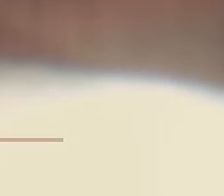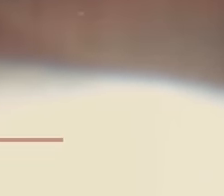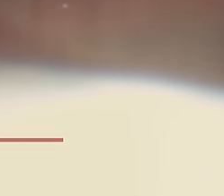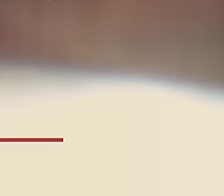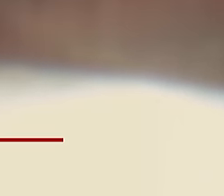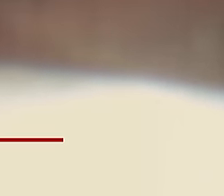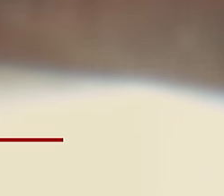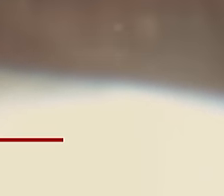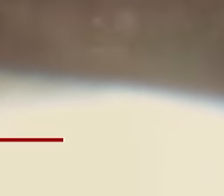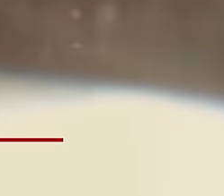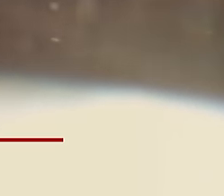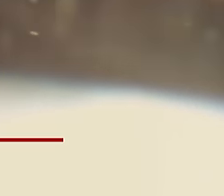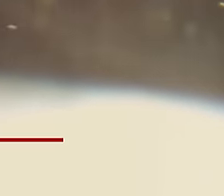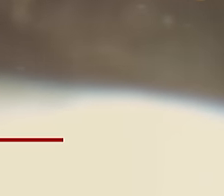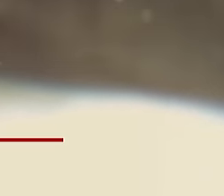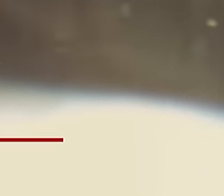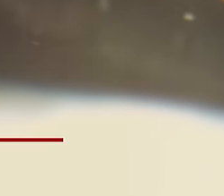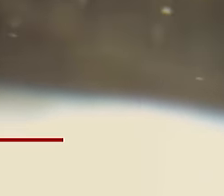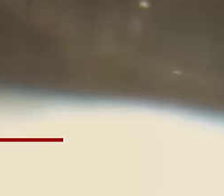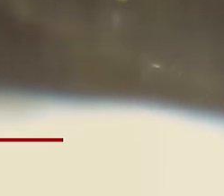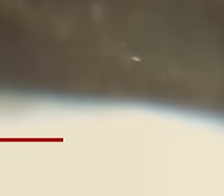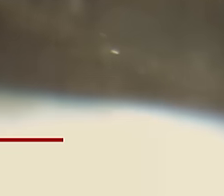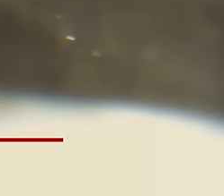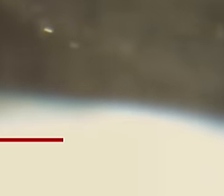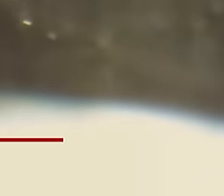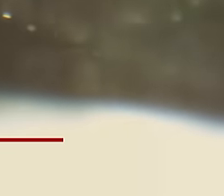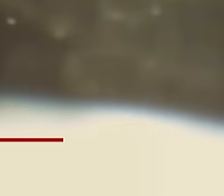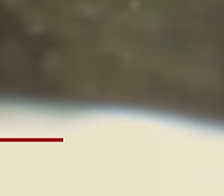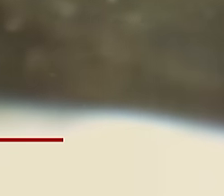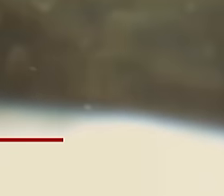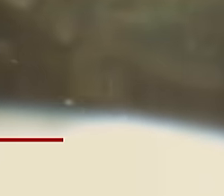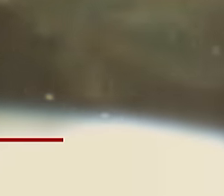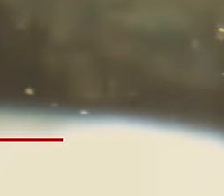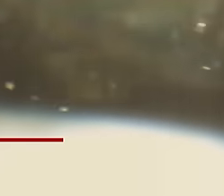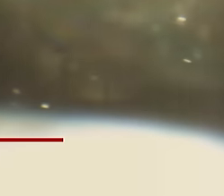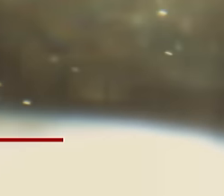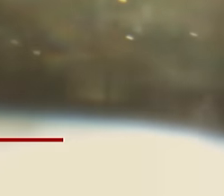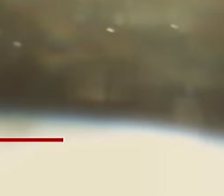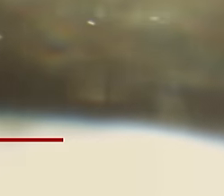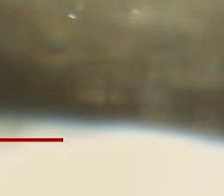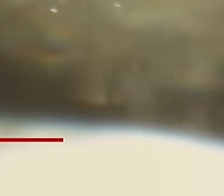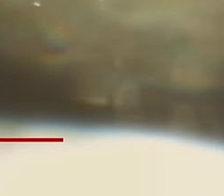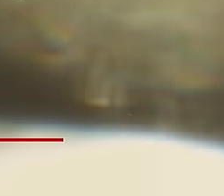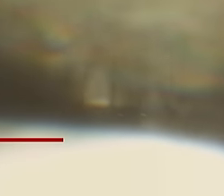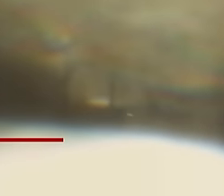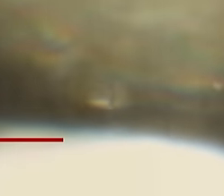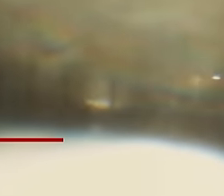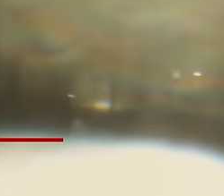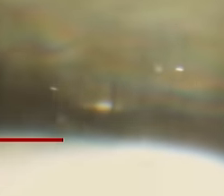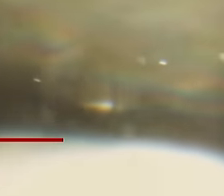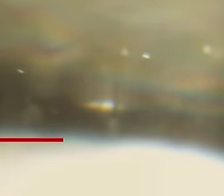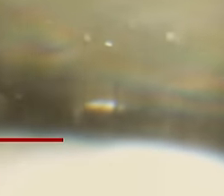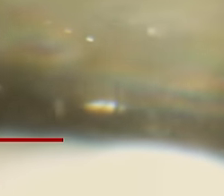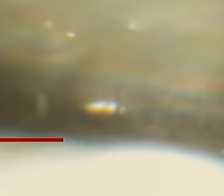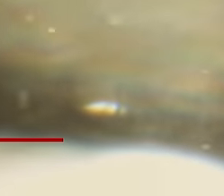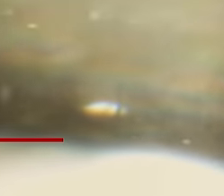Lord Lord let your face shine upon us